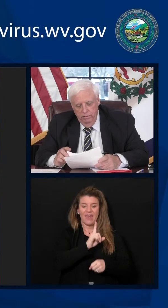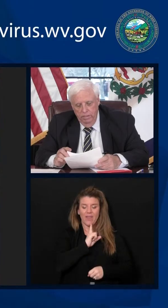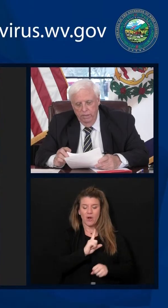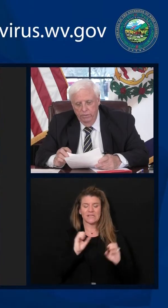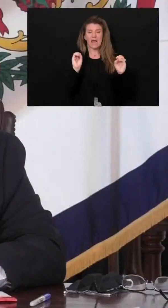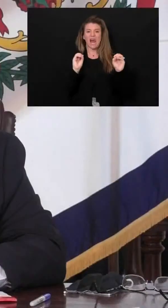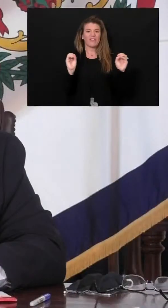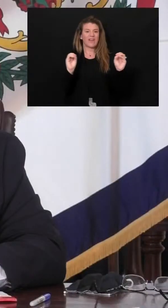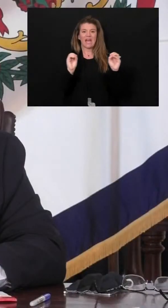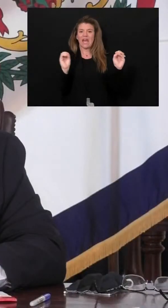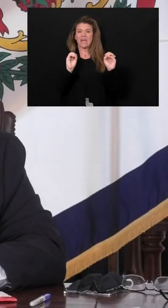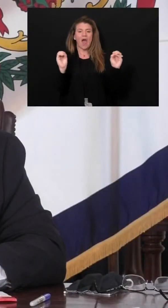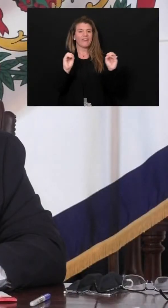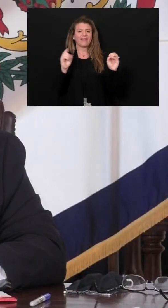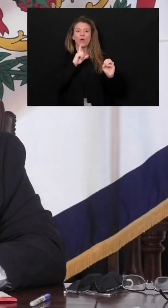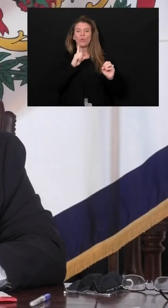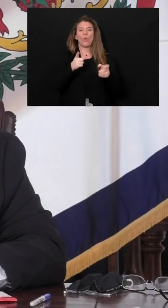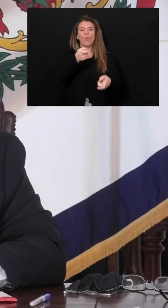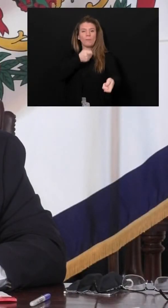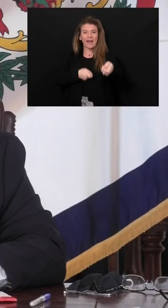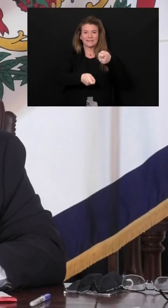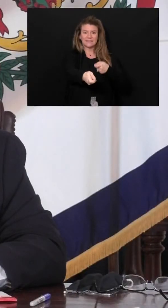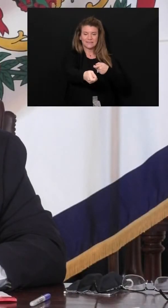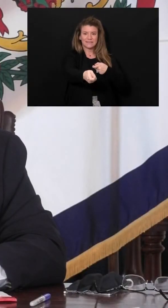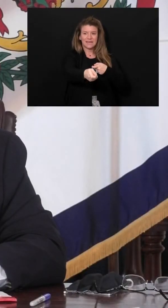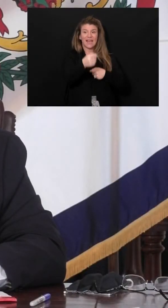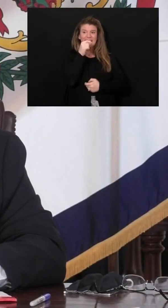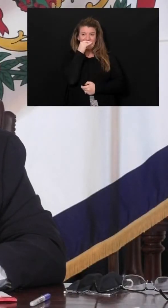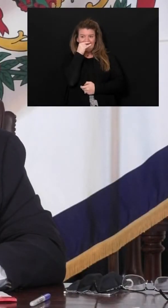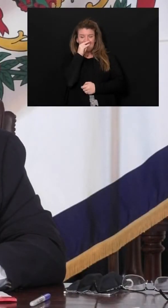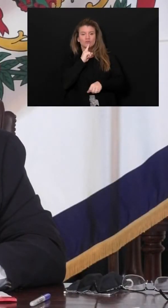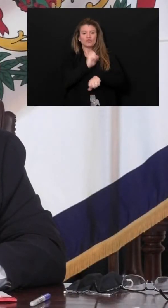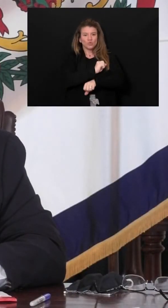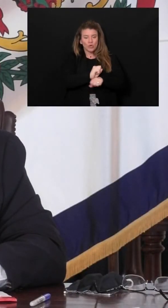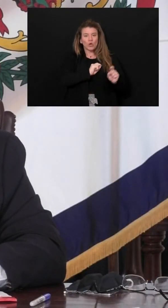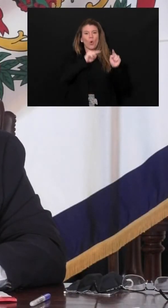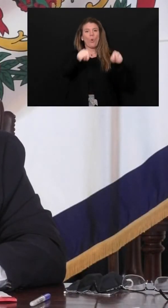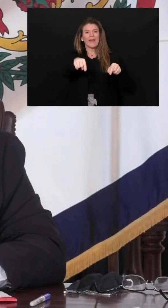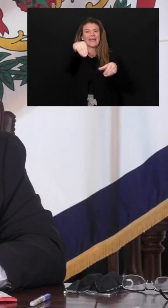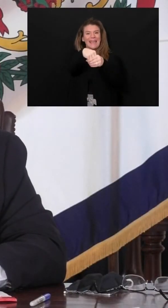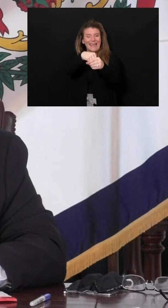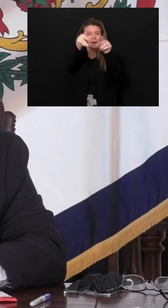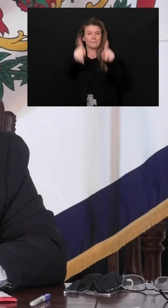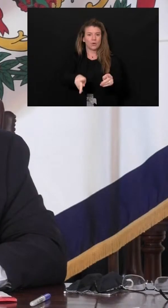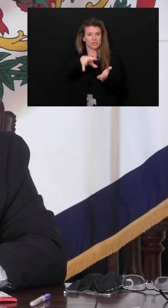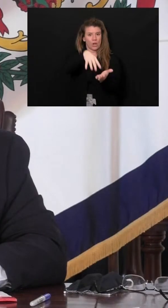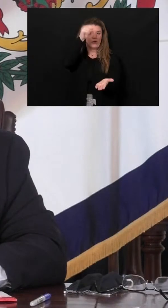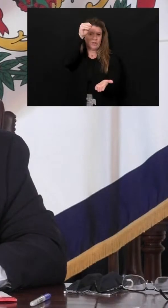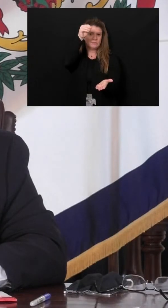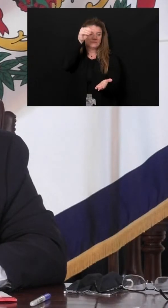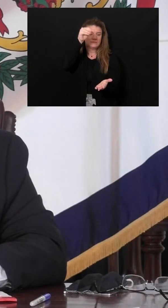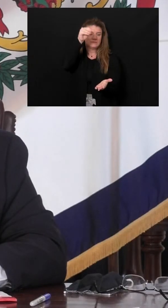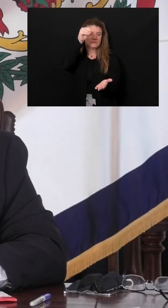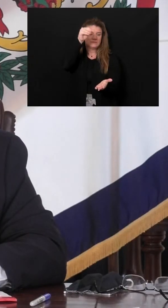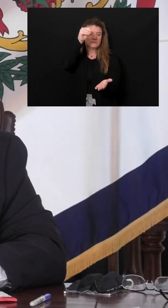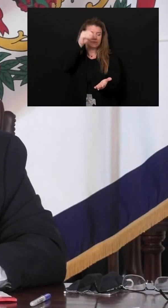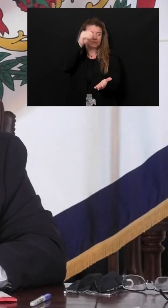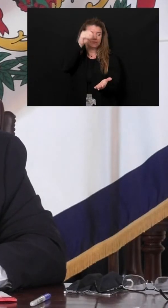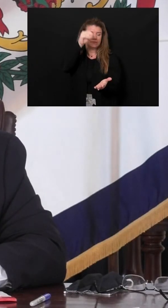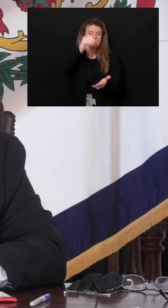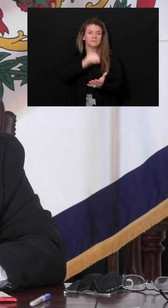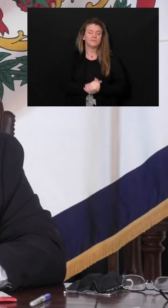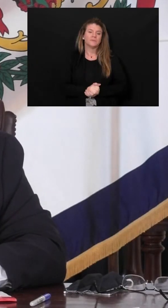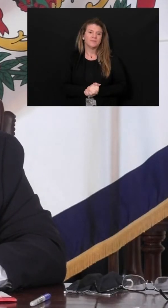nothing to replace, our kids being in school and receiving in-person learning.